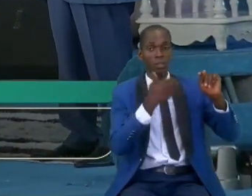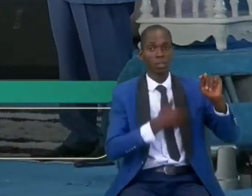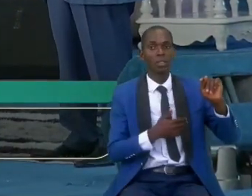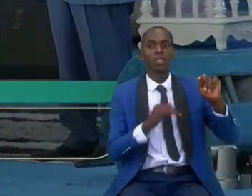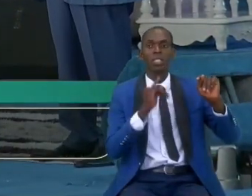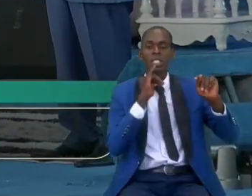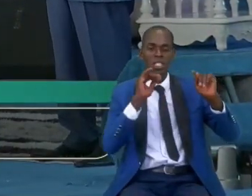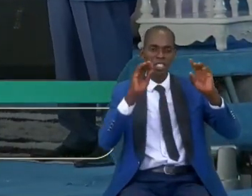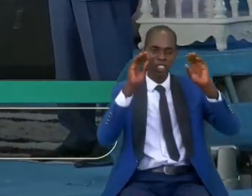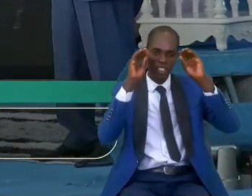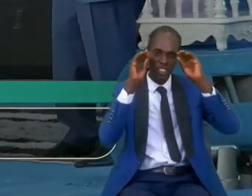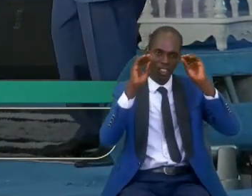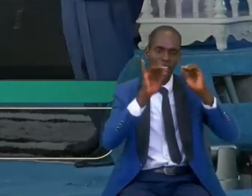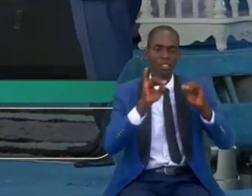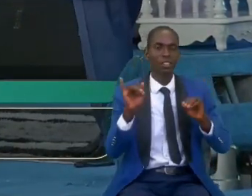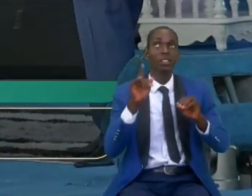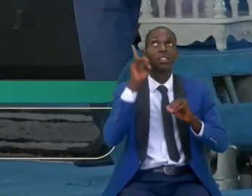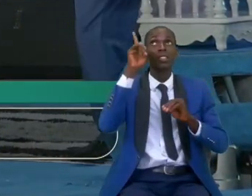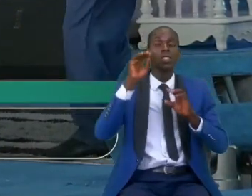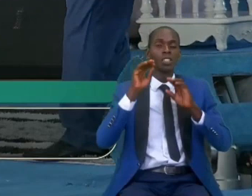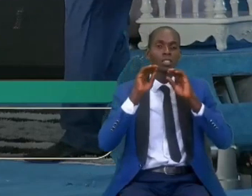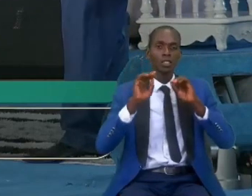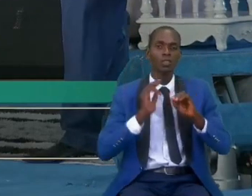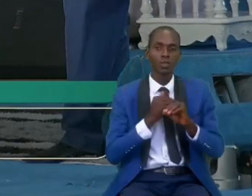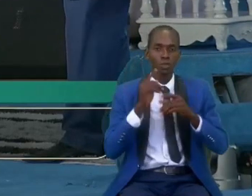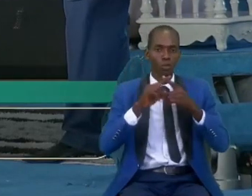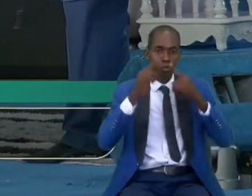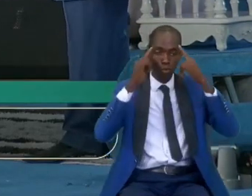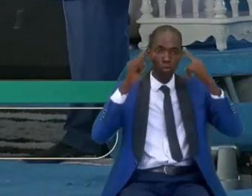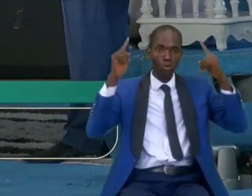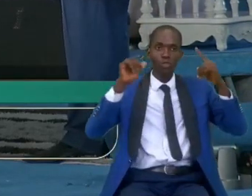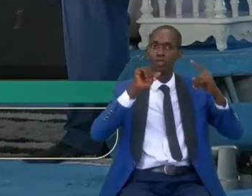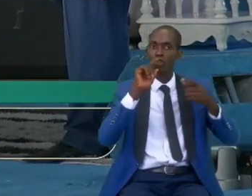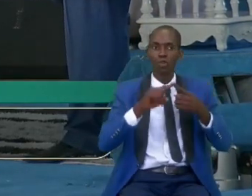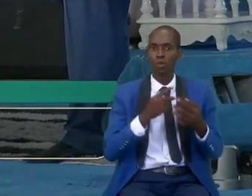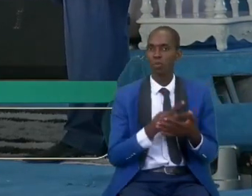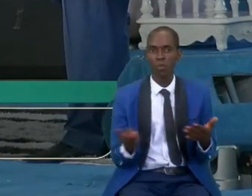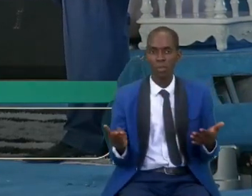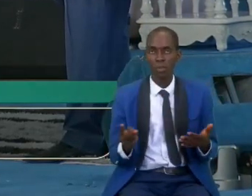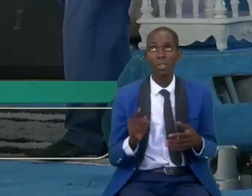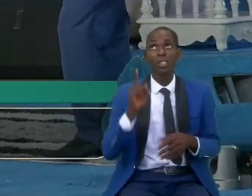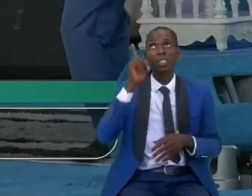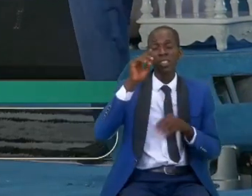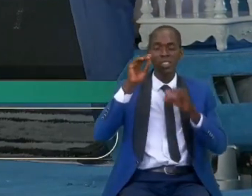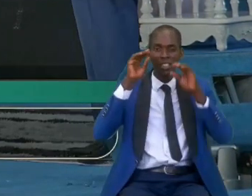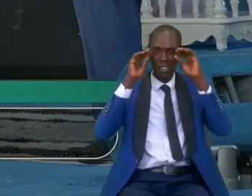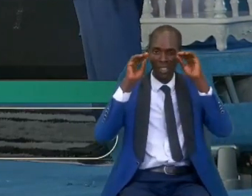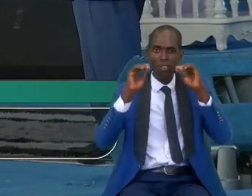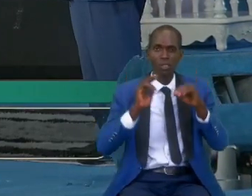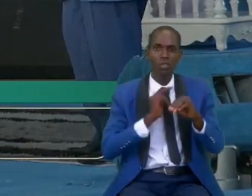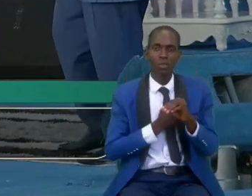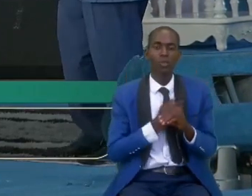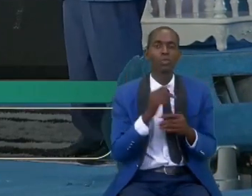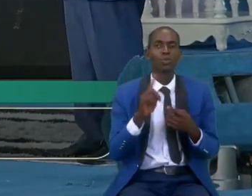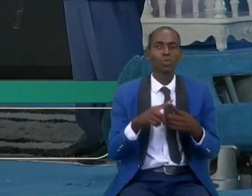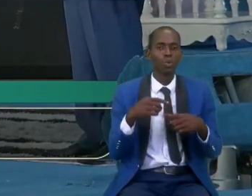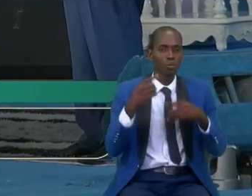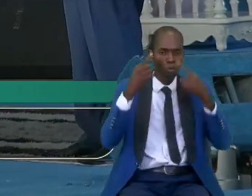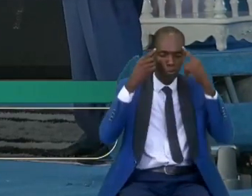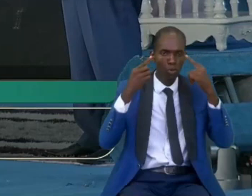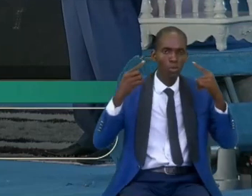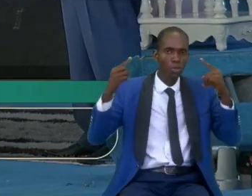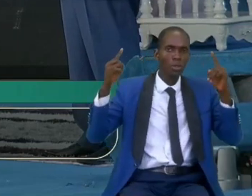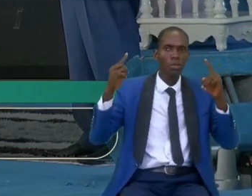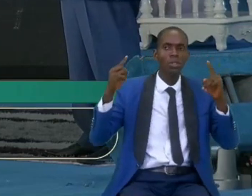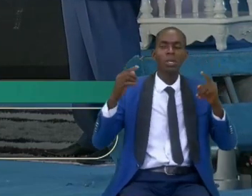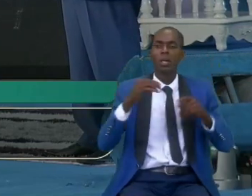to fail. He teaches us to make it, not to be defeated. And his teaching will come to you. And as